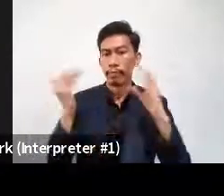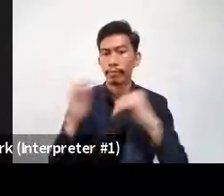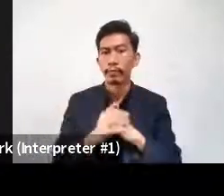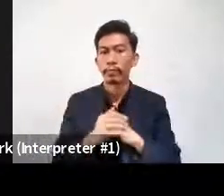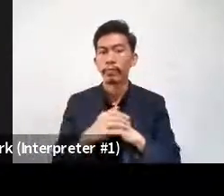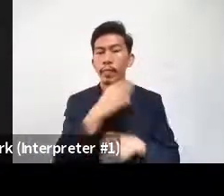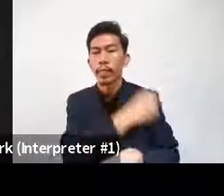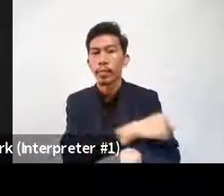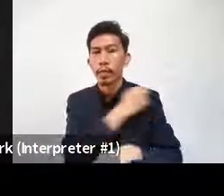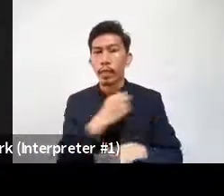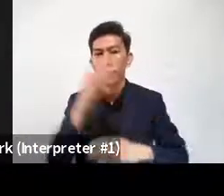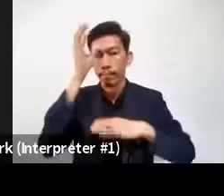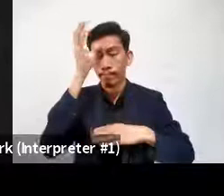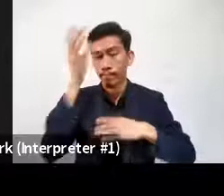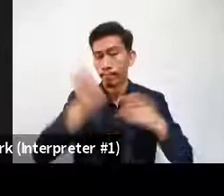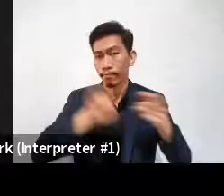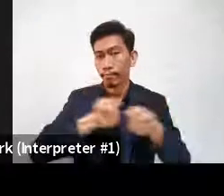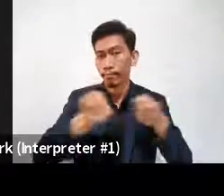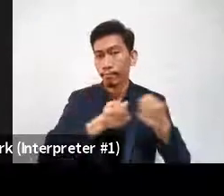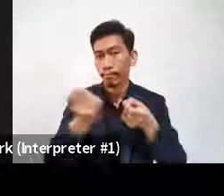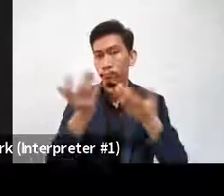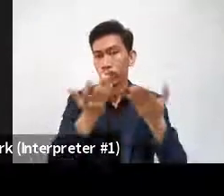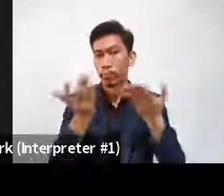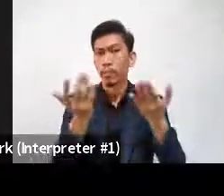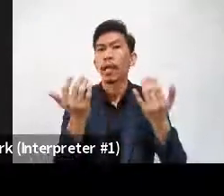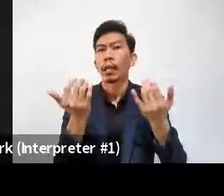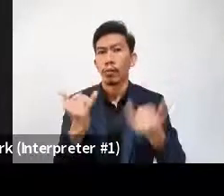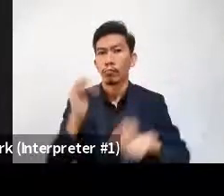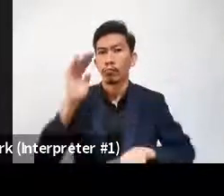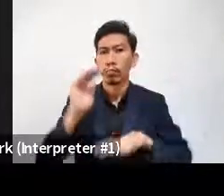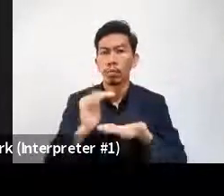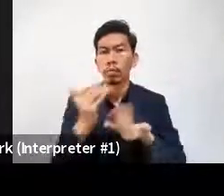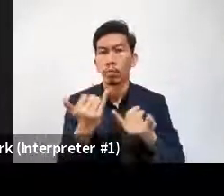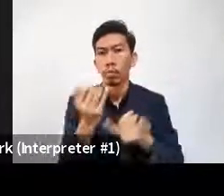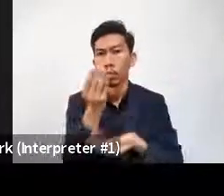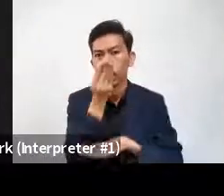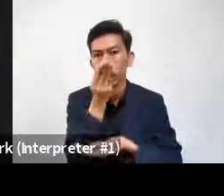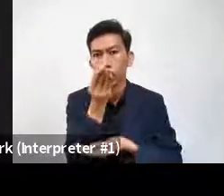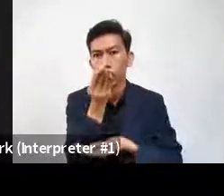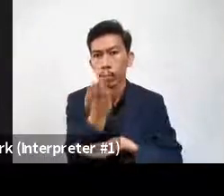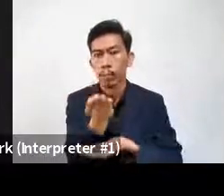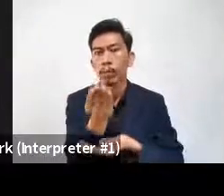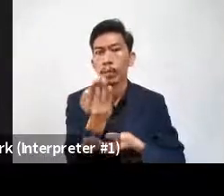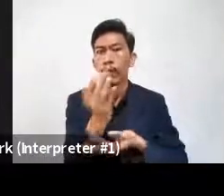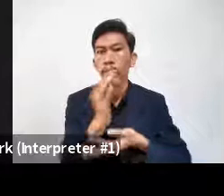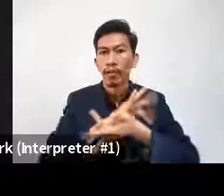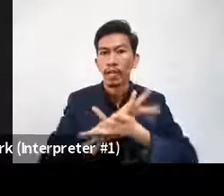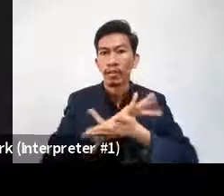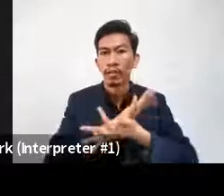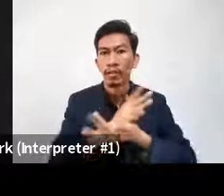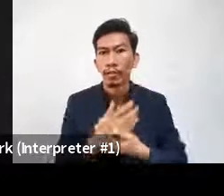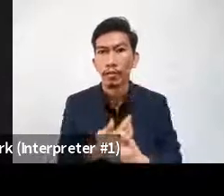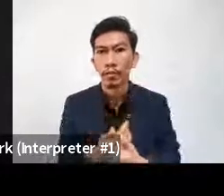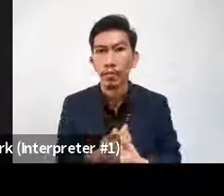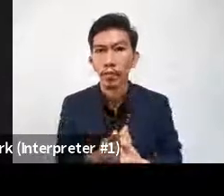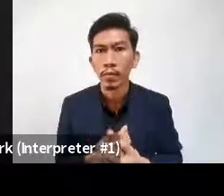control services are marginalized during COVID-19 pandemic. There was the diversion of